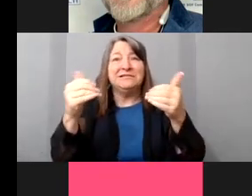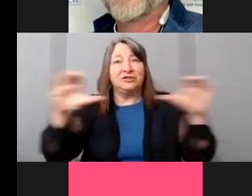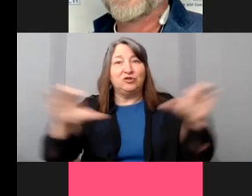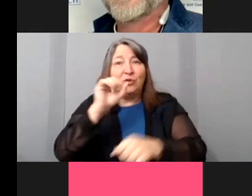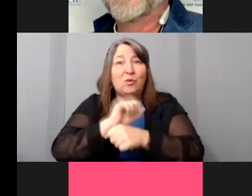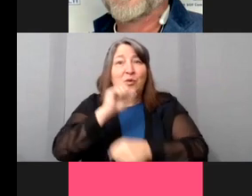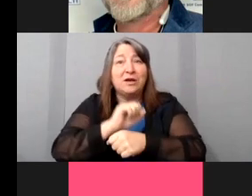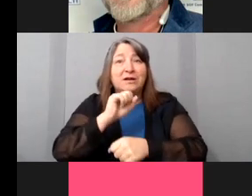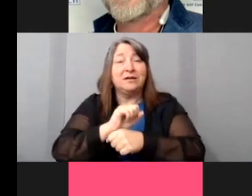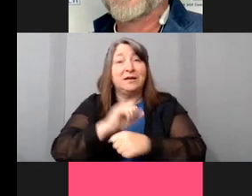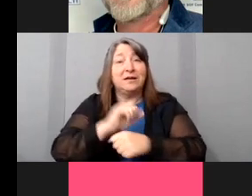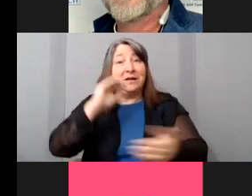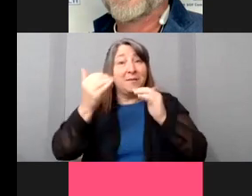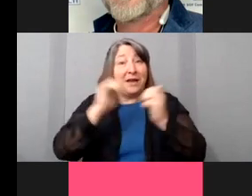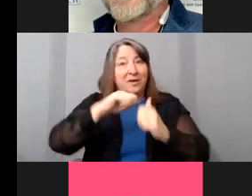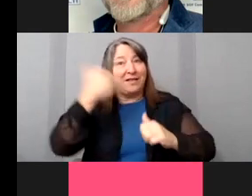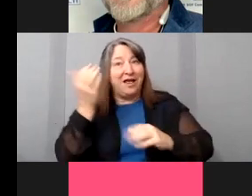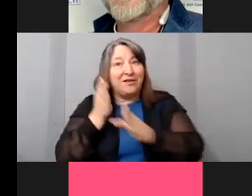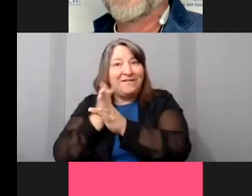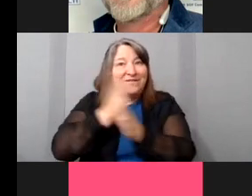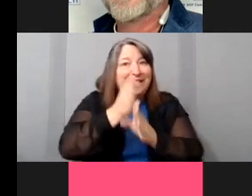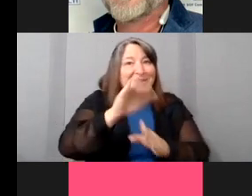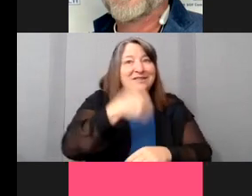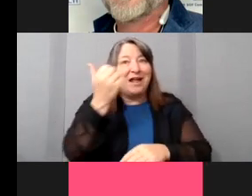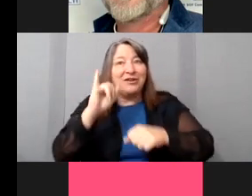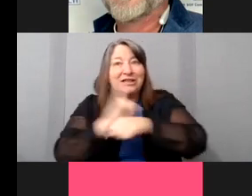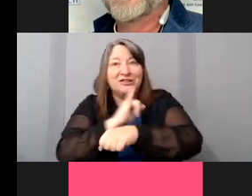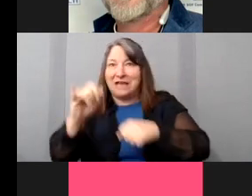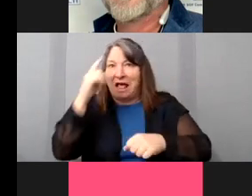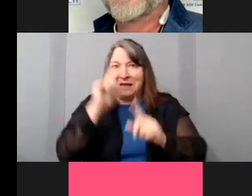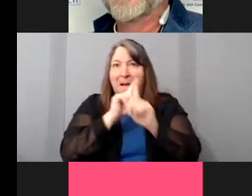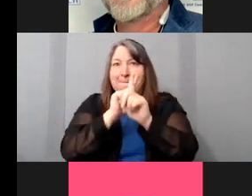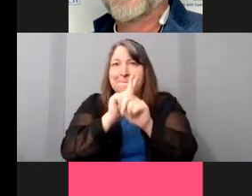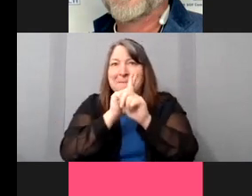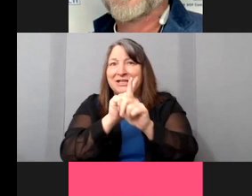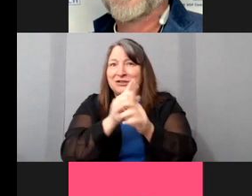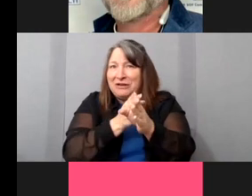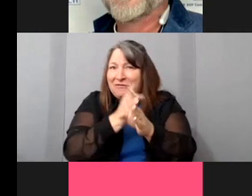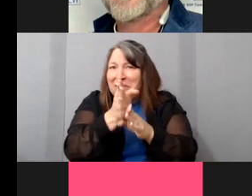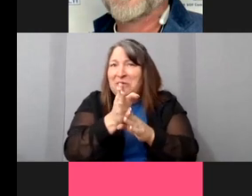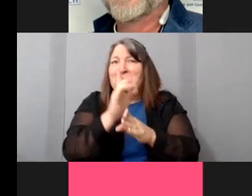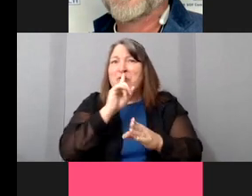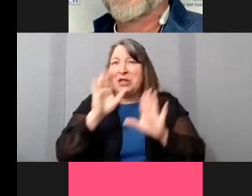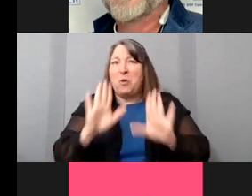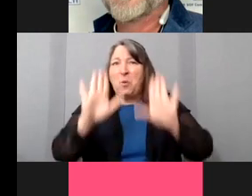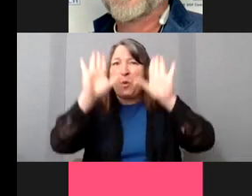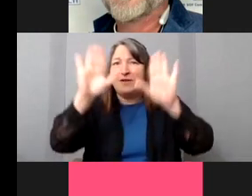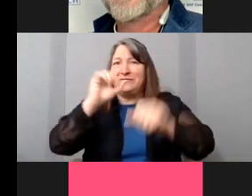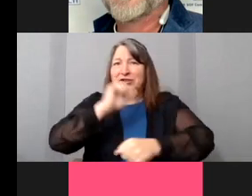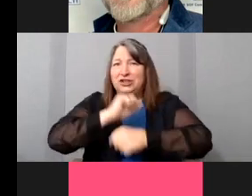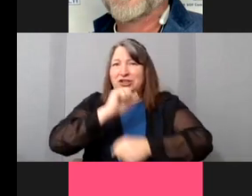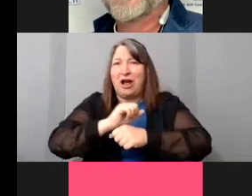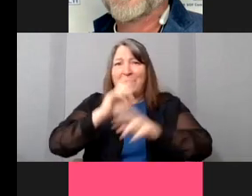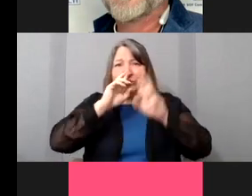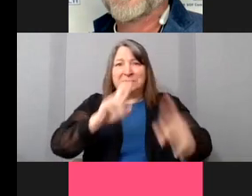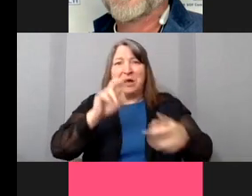compared to other fields and industries, I think the mentoring field has done an outstanding job of responding to this crisis. I've been very heartened